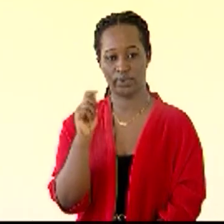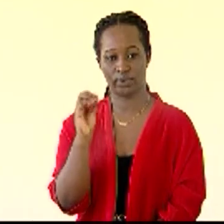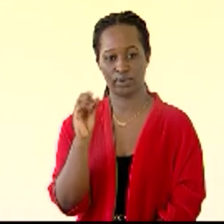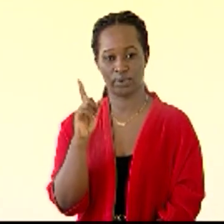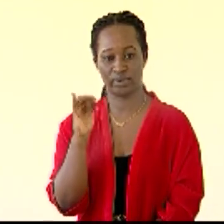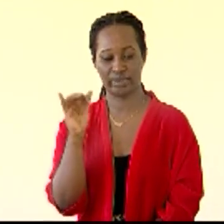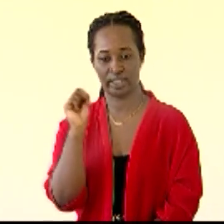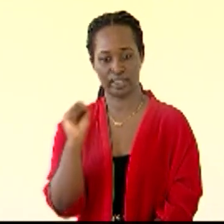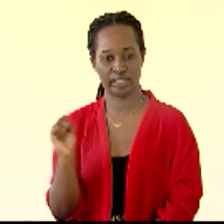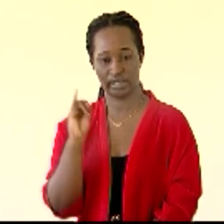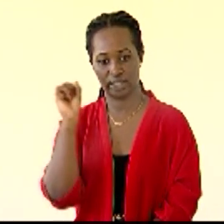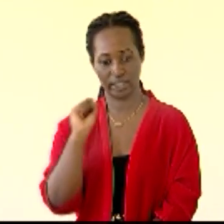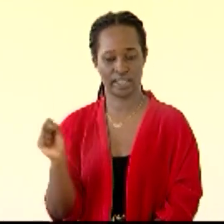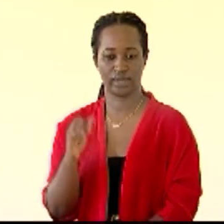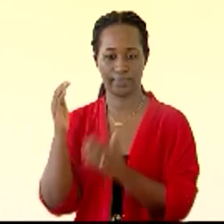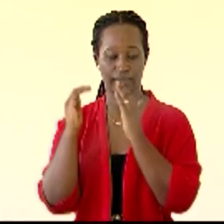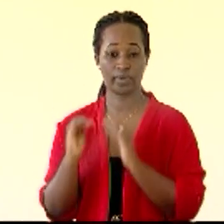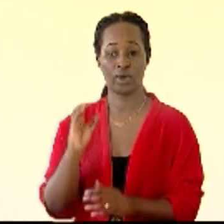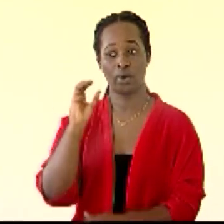Oxygen is released.